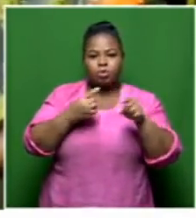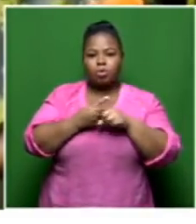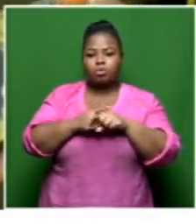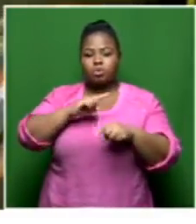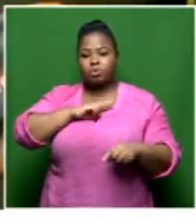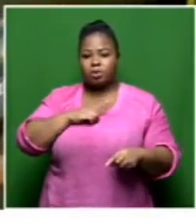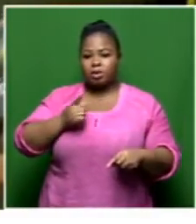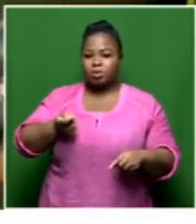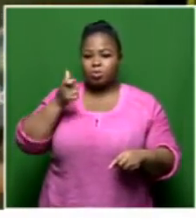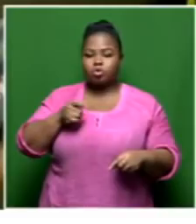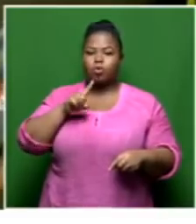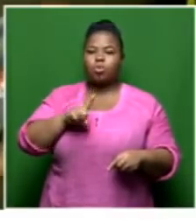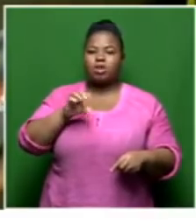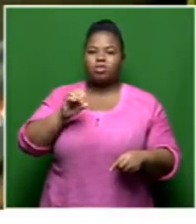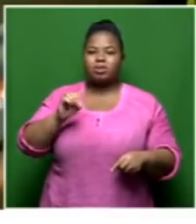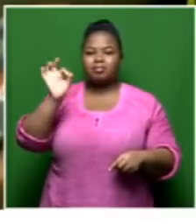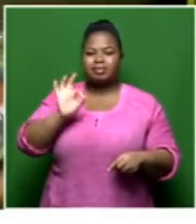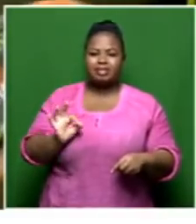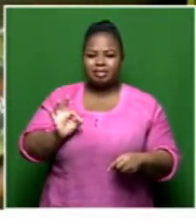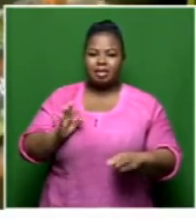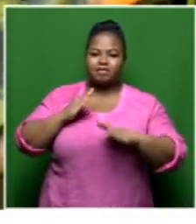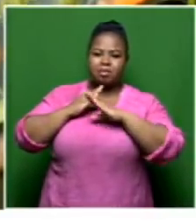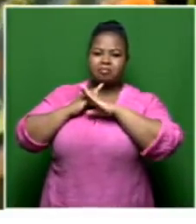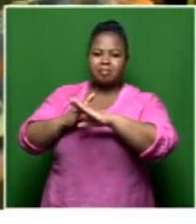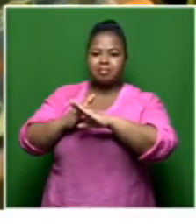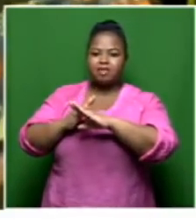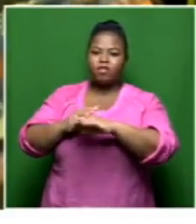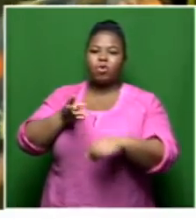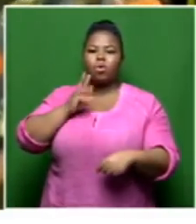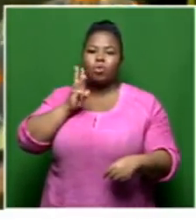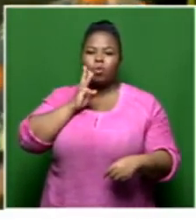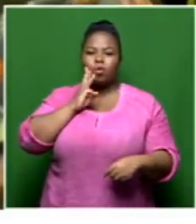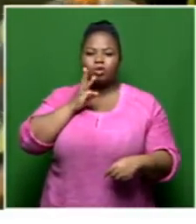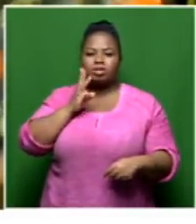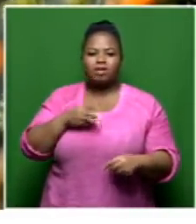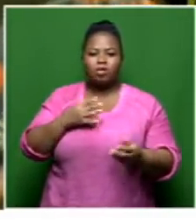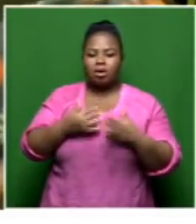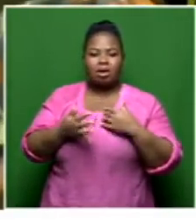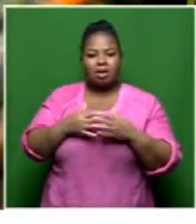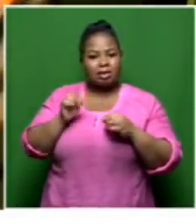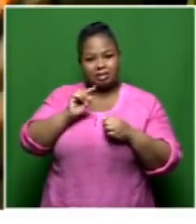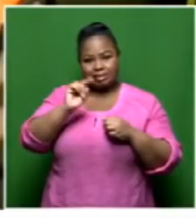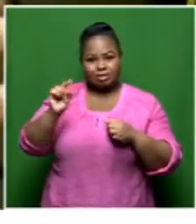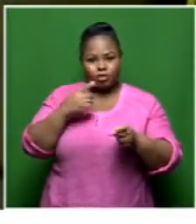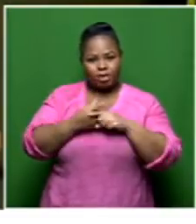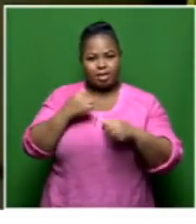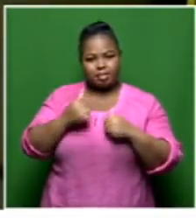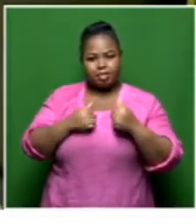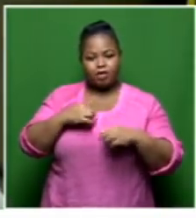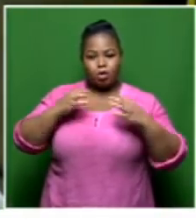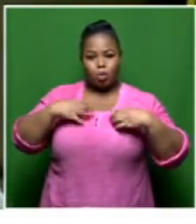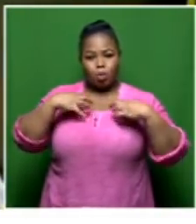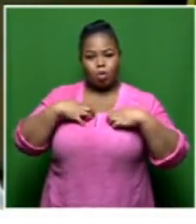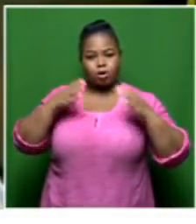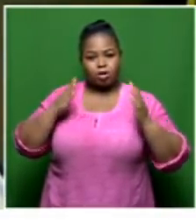guy has almost 100% barrier between himself and all the bad lurgies out there, while his own body